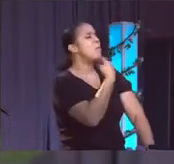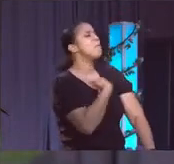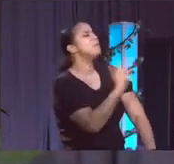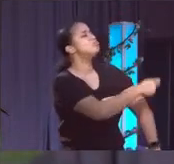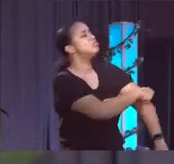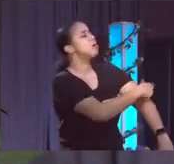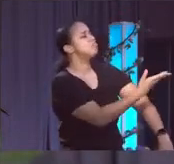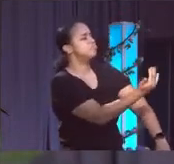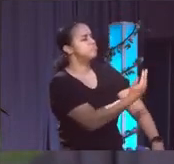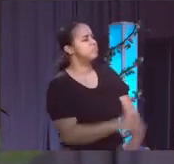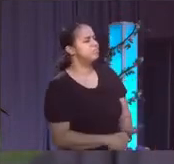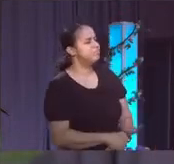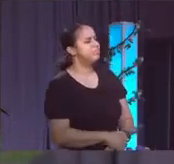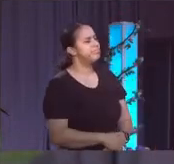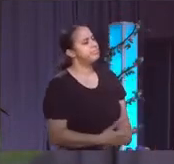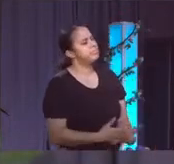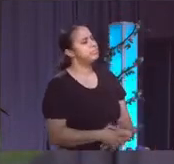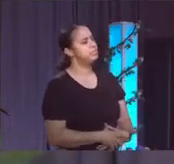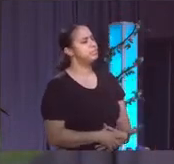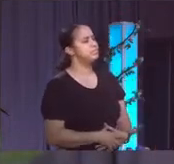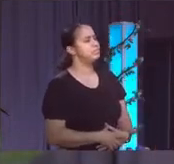tat.